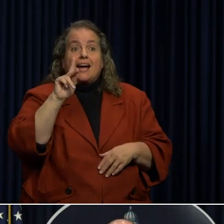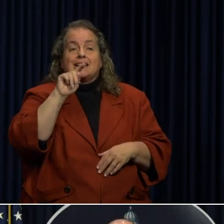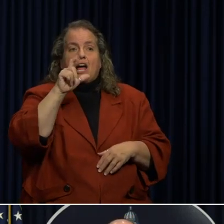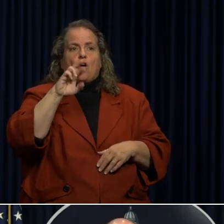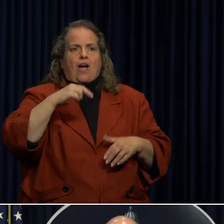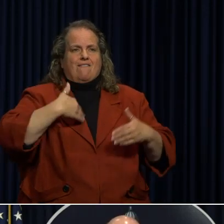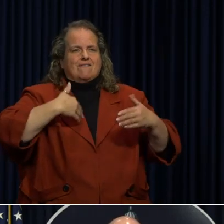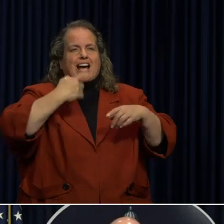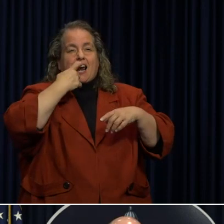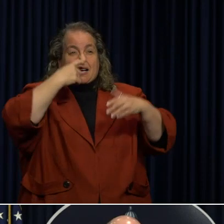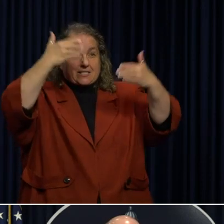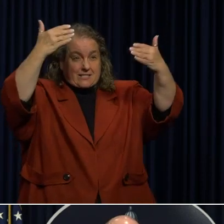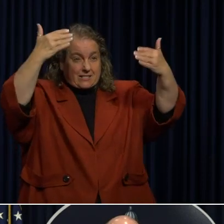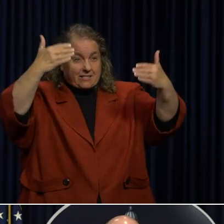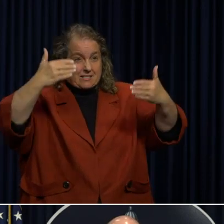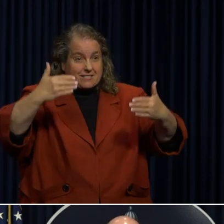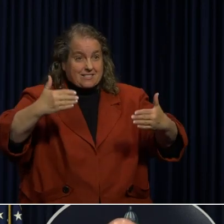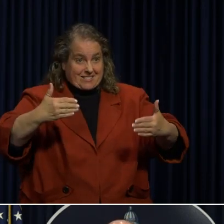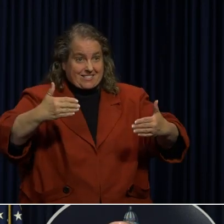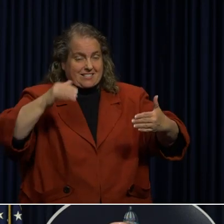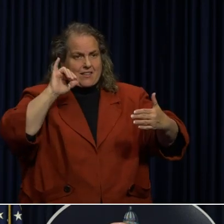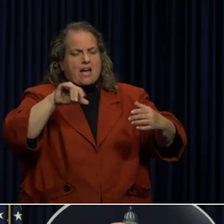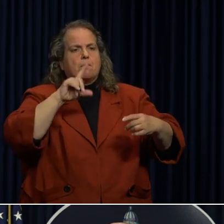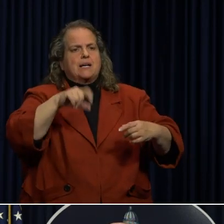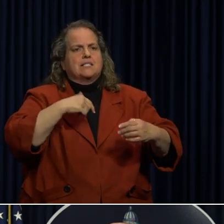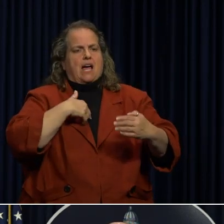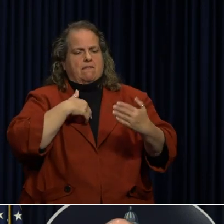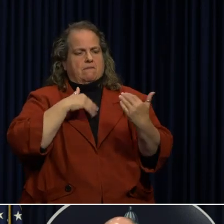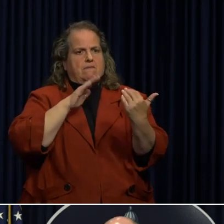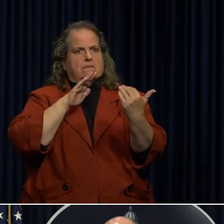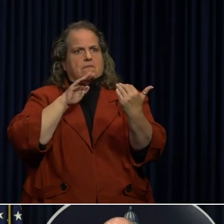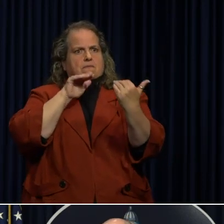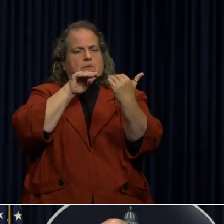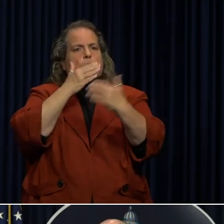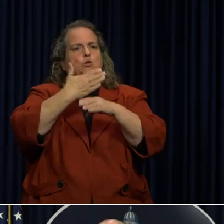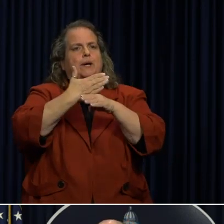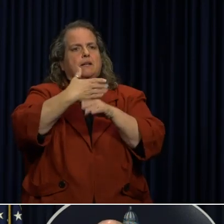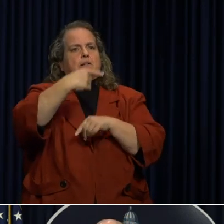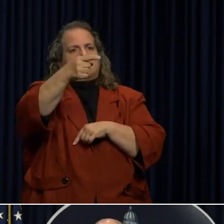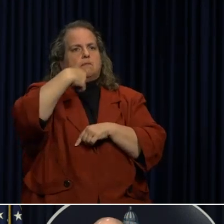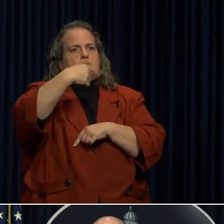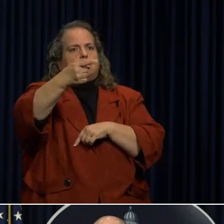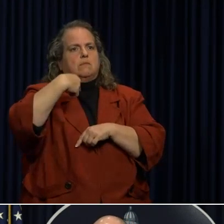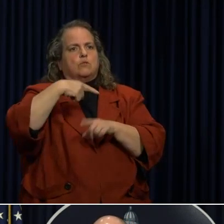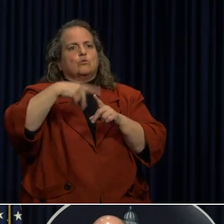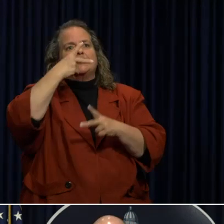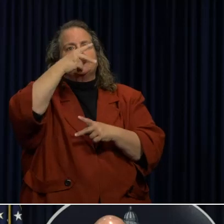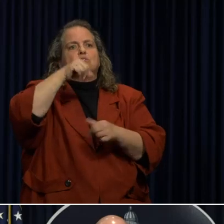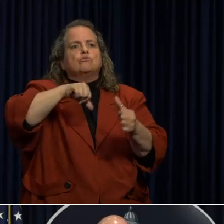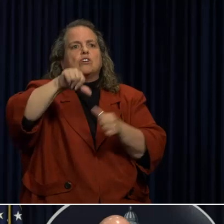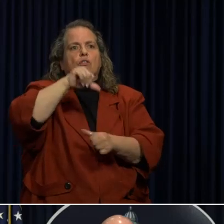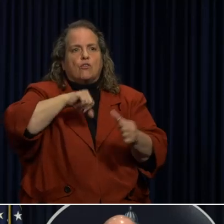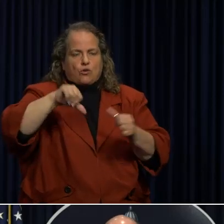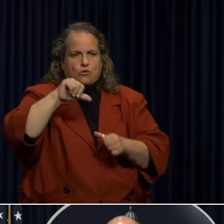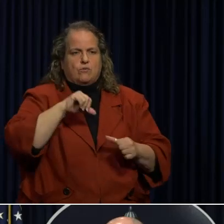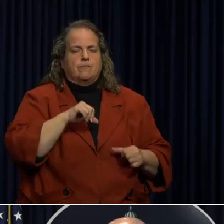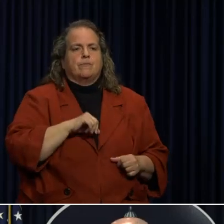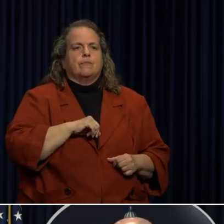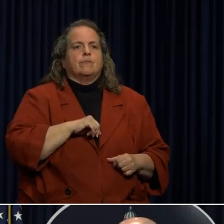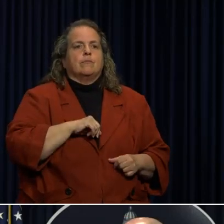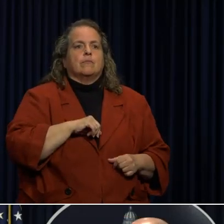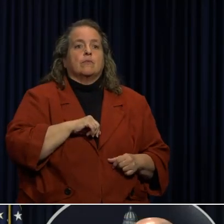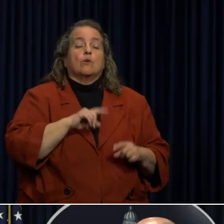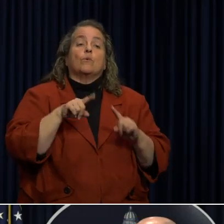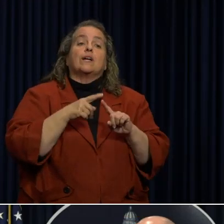or a pharmacy or other settings where that's in place. Next slide, please, James. When people arrive at your